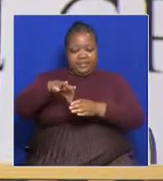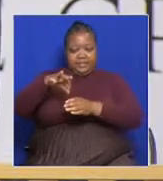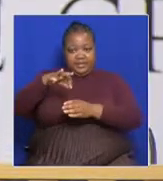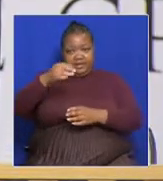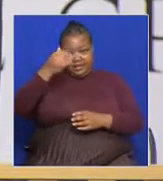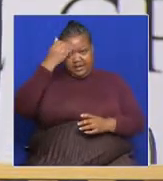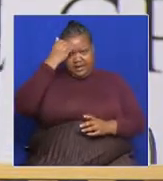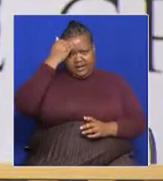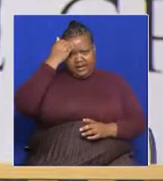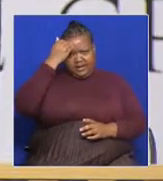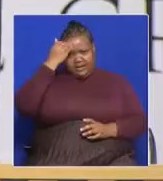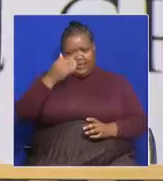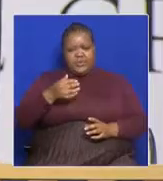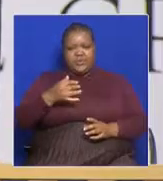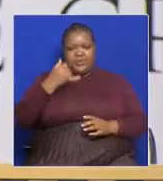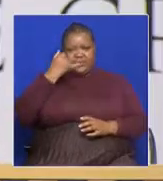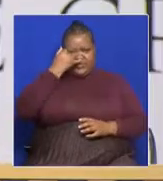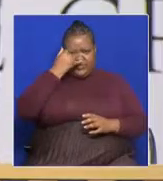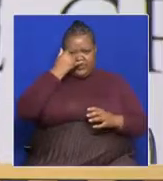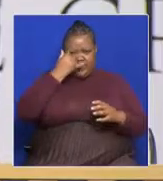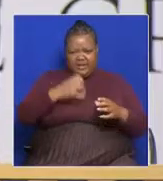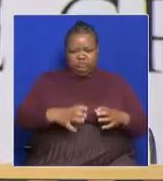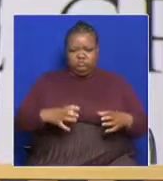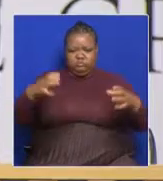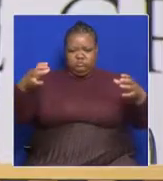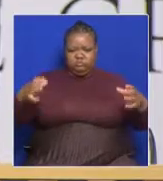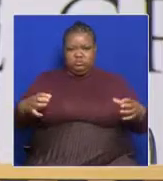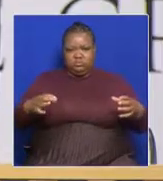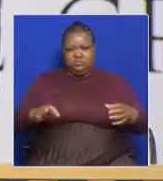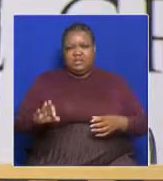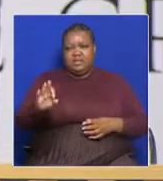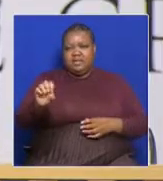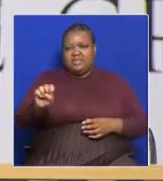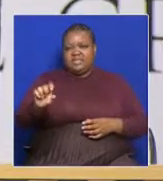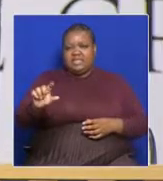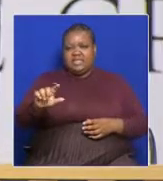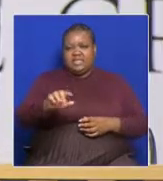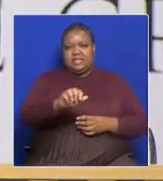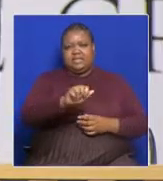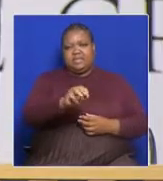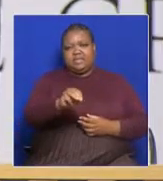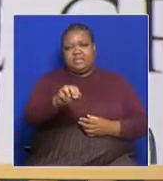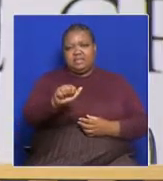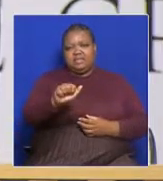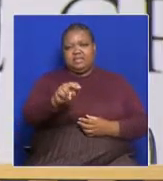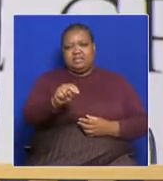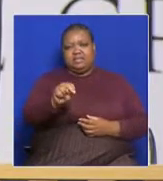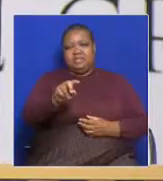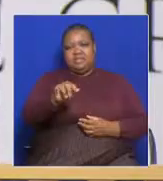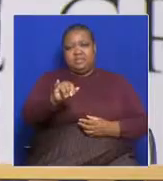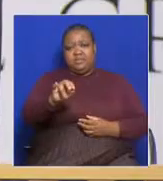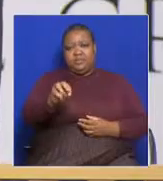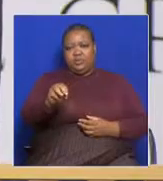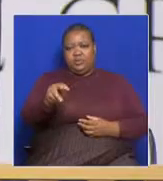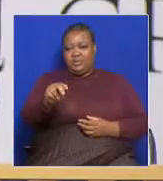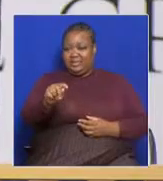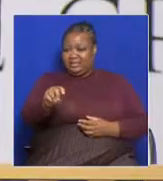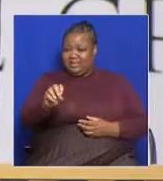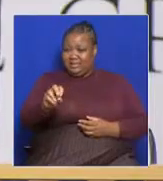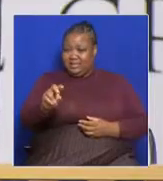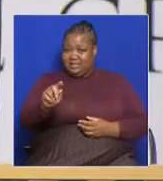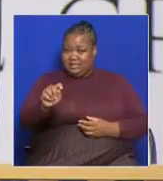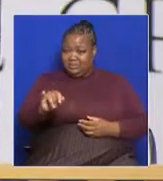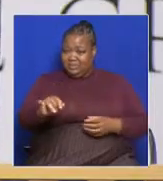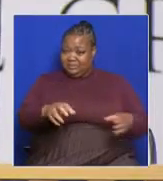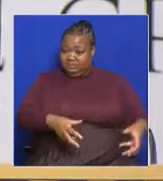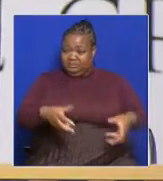accommodate them, FSL and Manzamtoti. I knew we were having a problem with the FSL at Pretoria because of the Sepingo exhibits that were